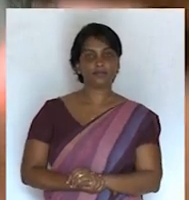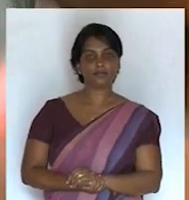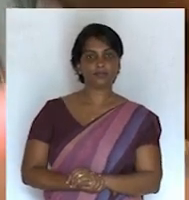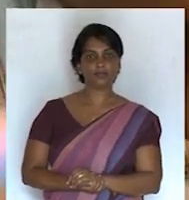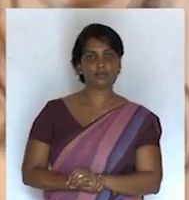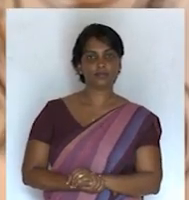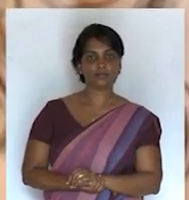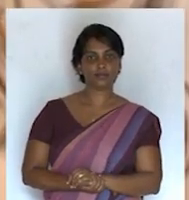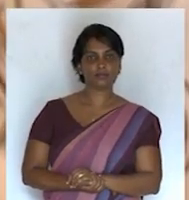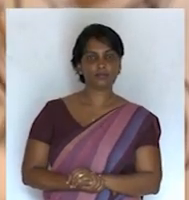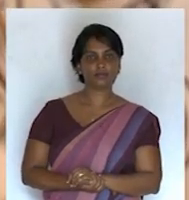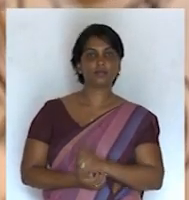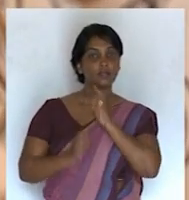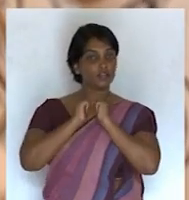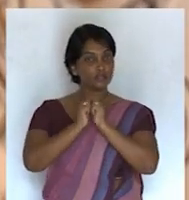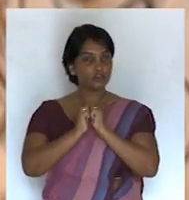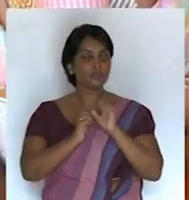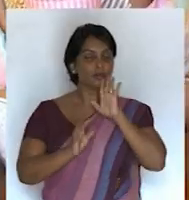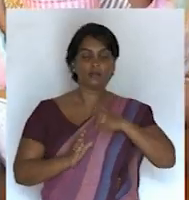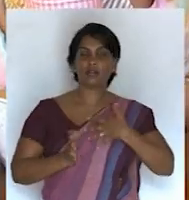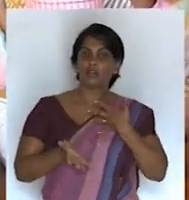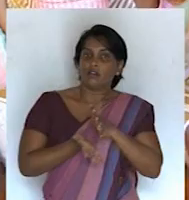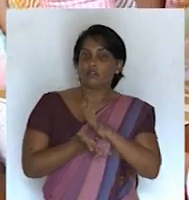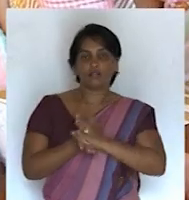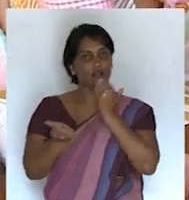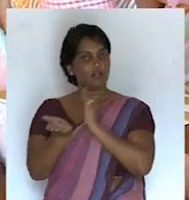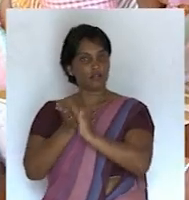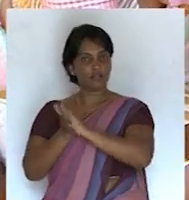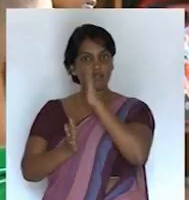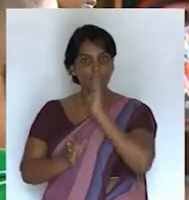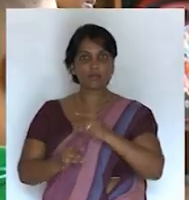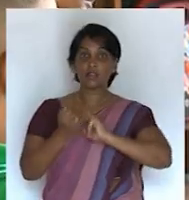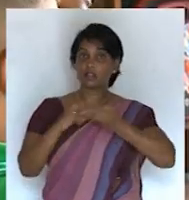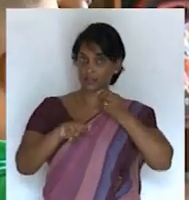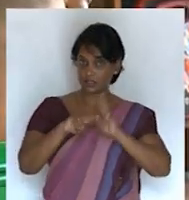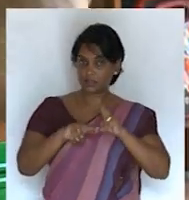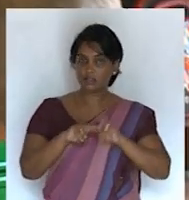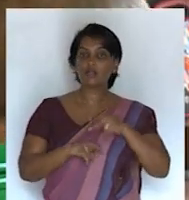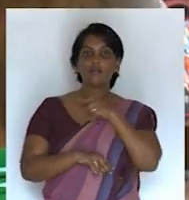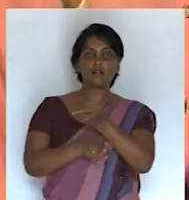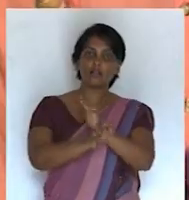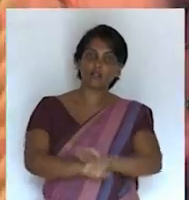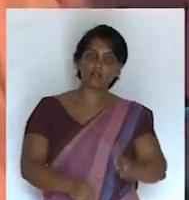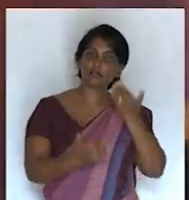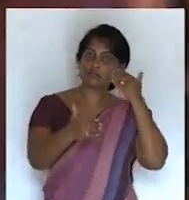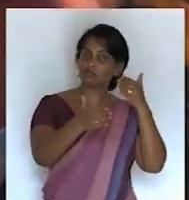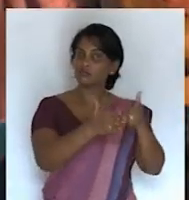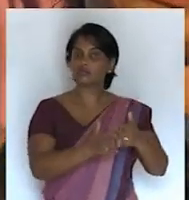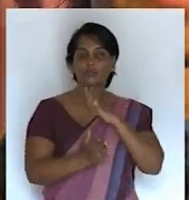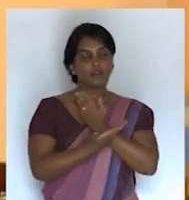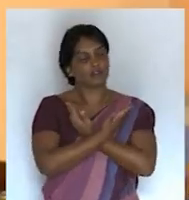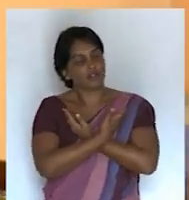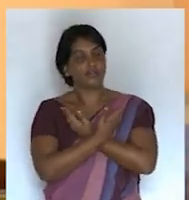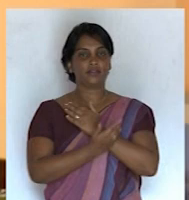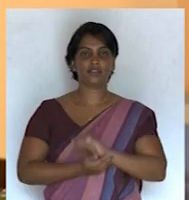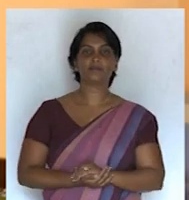their normal duties. We appreciate their services because those services have helped